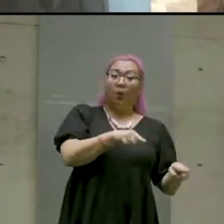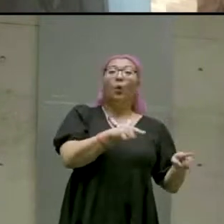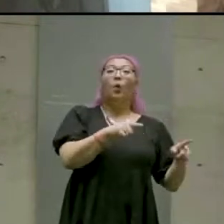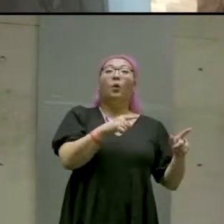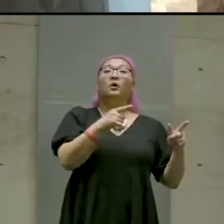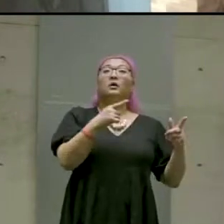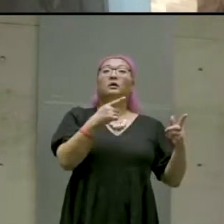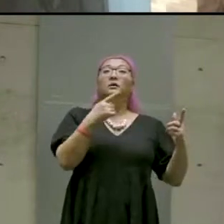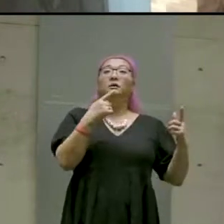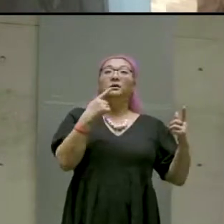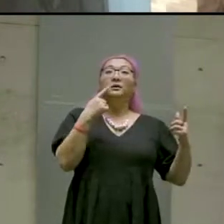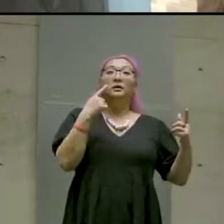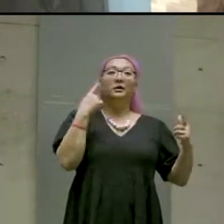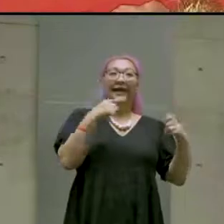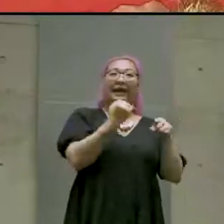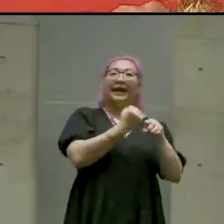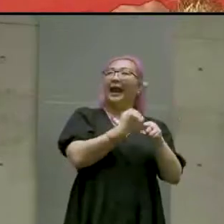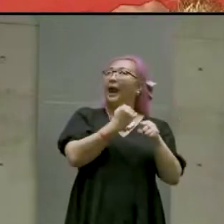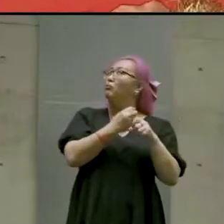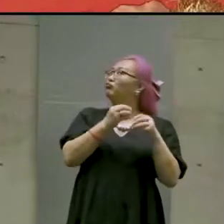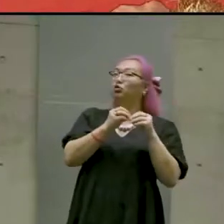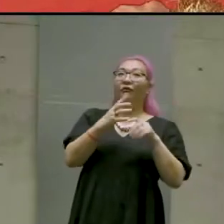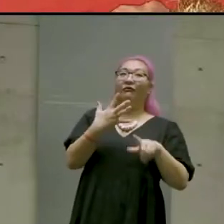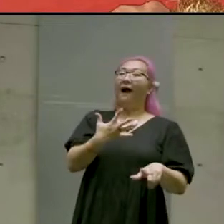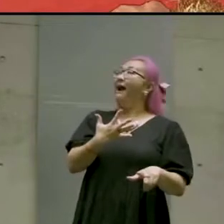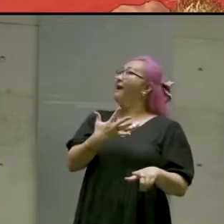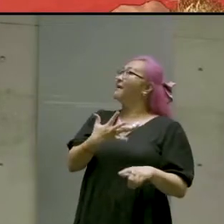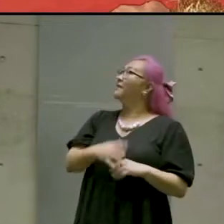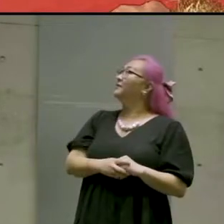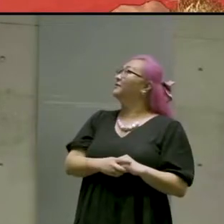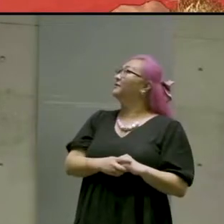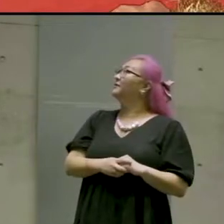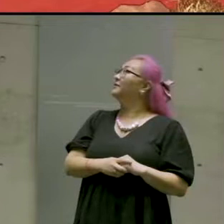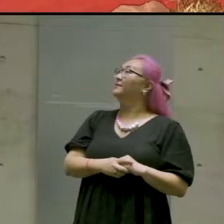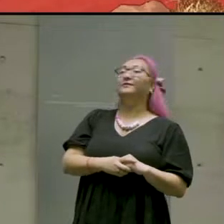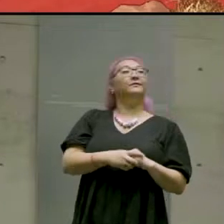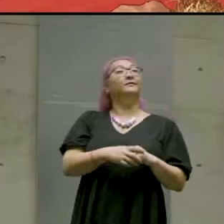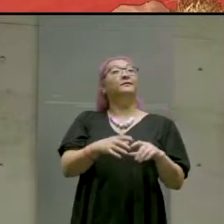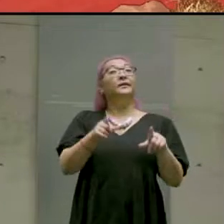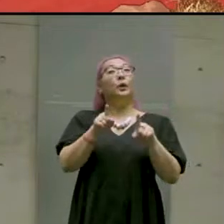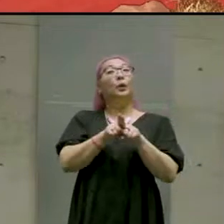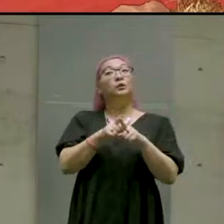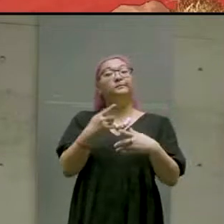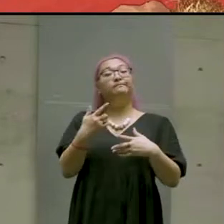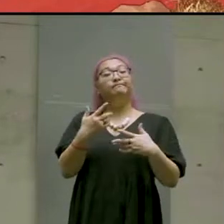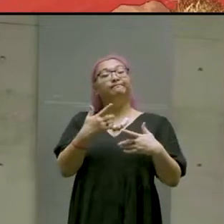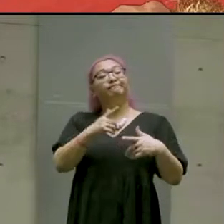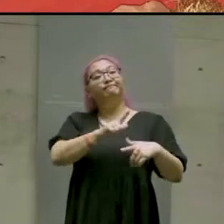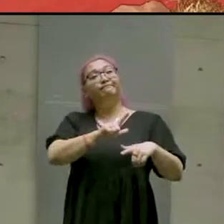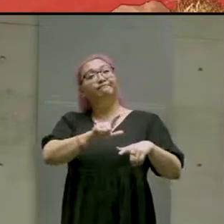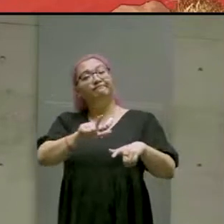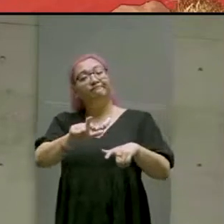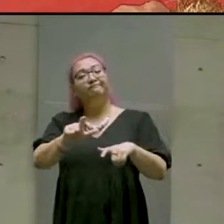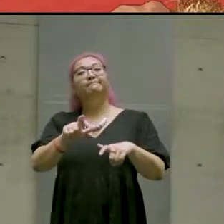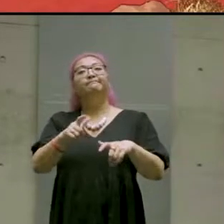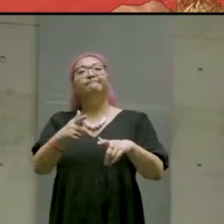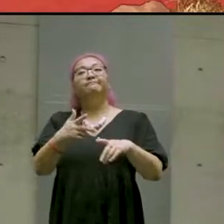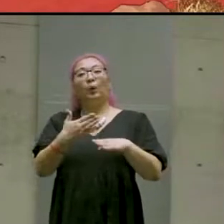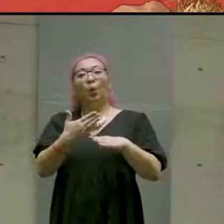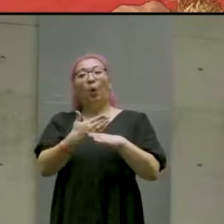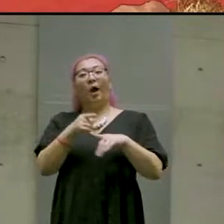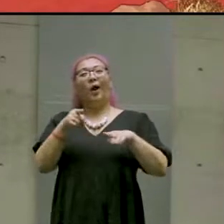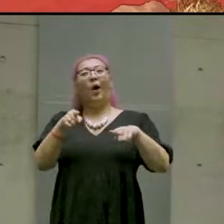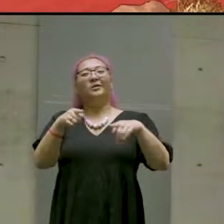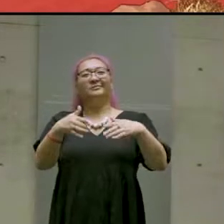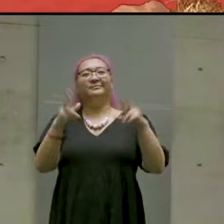Broken Sword 5, and also went on to work on Beyond the Steel